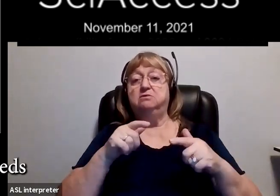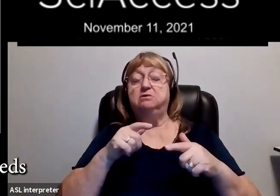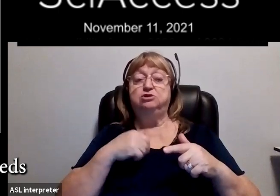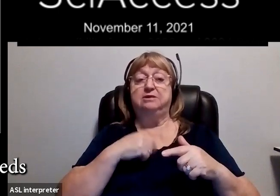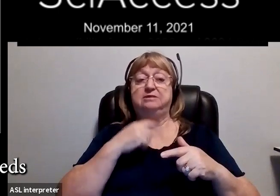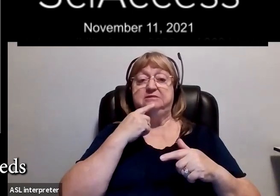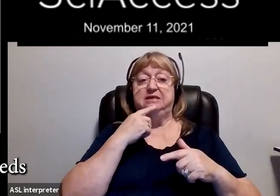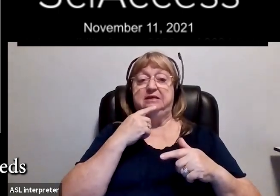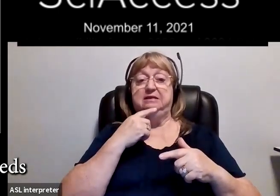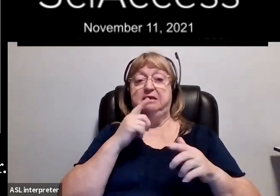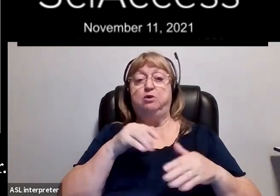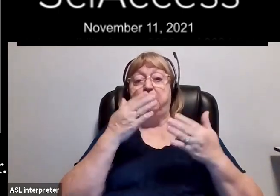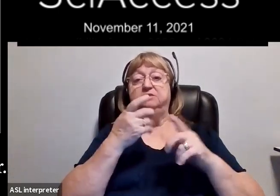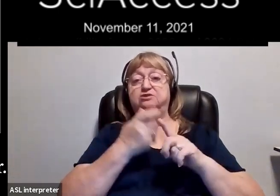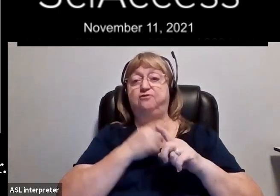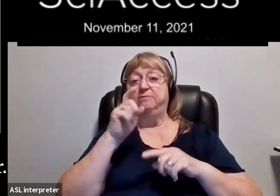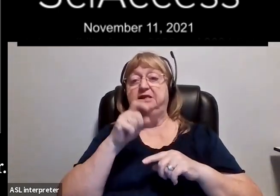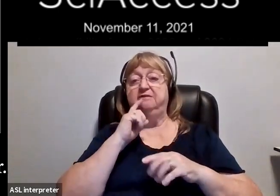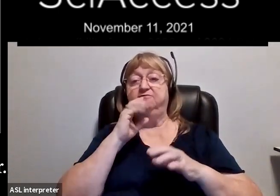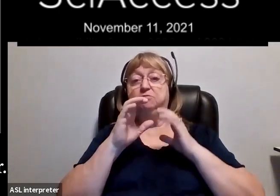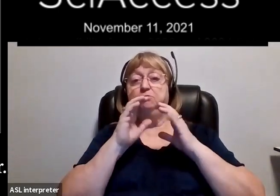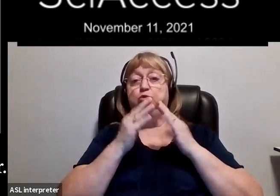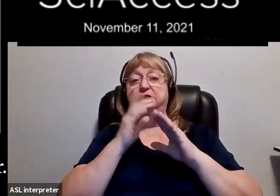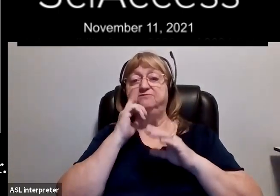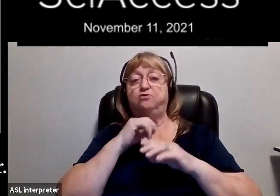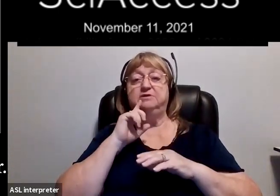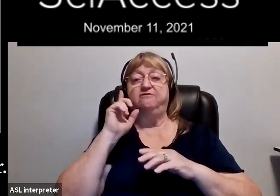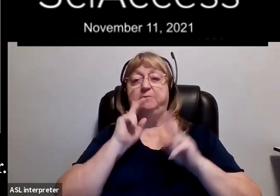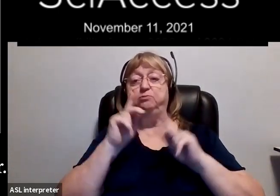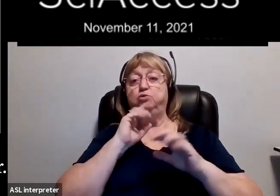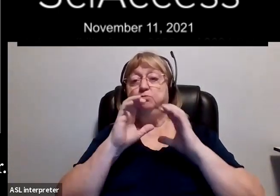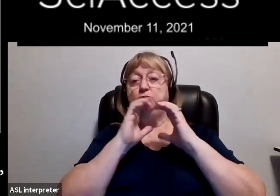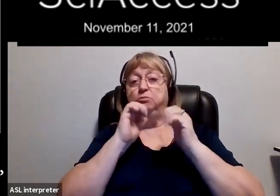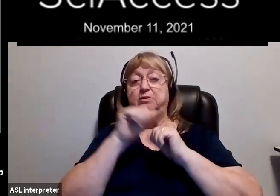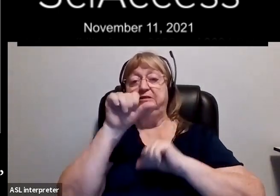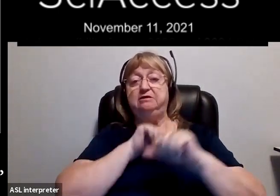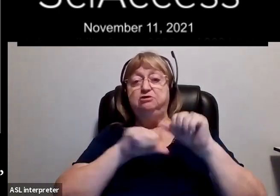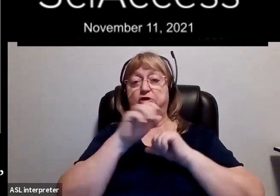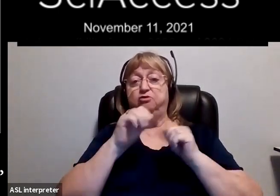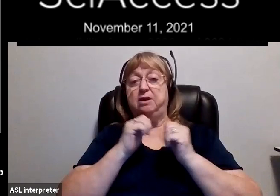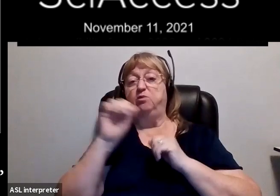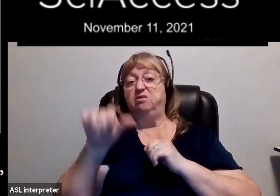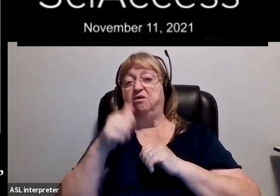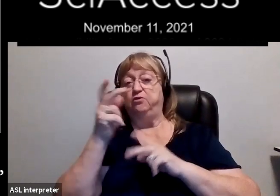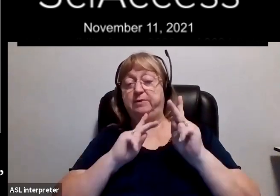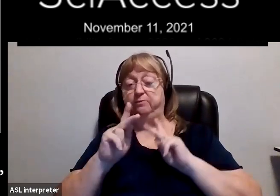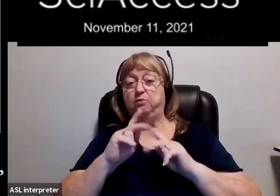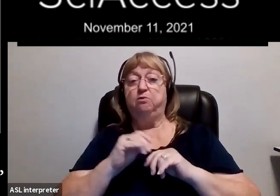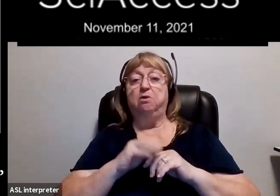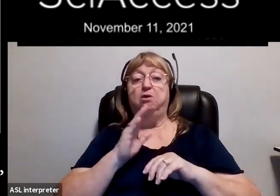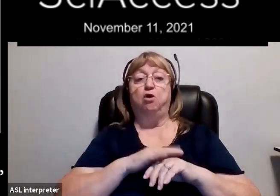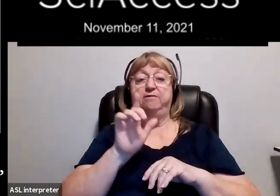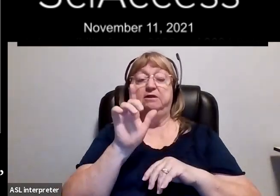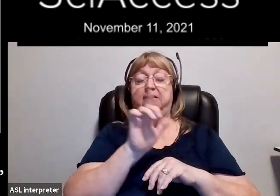it arises from the need of communities of the people to communicate with each other and with others. Here on the left,